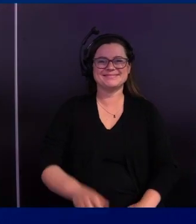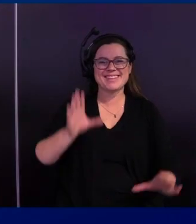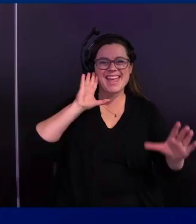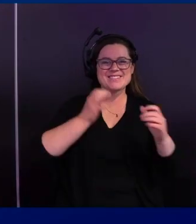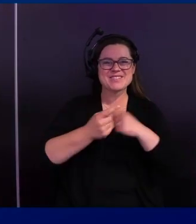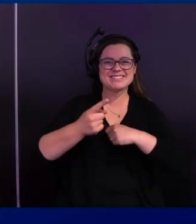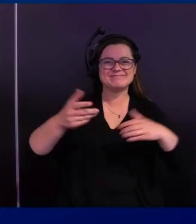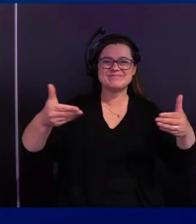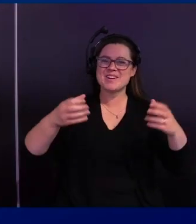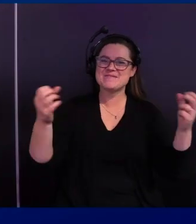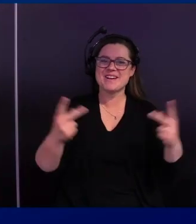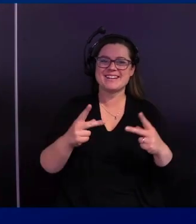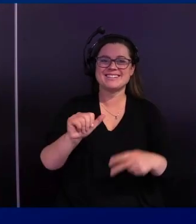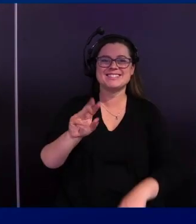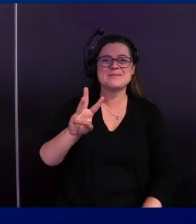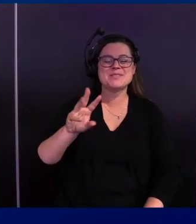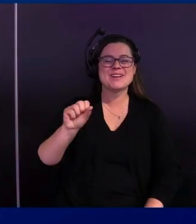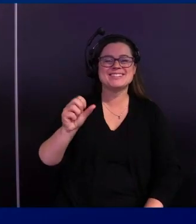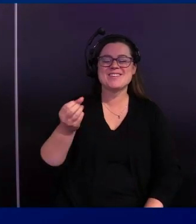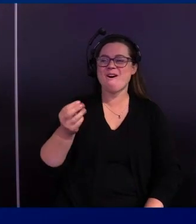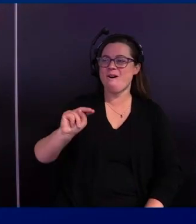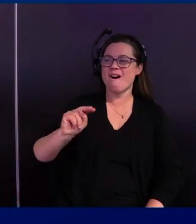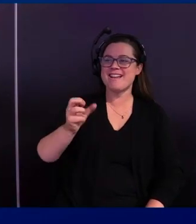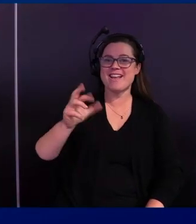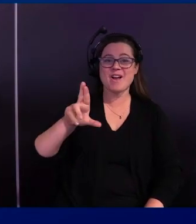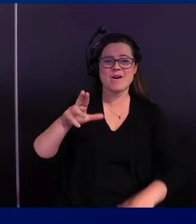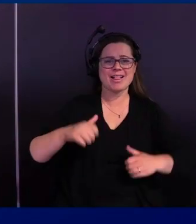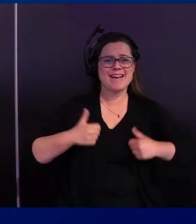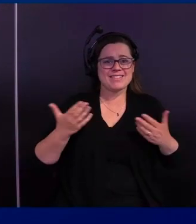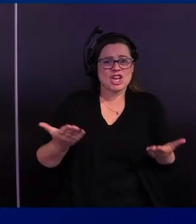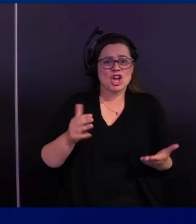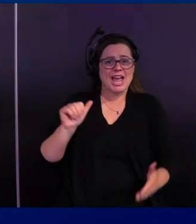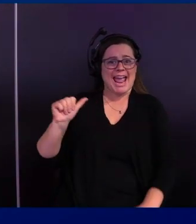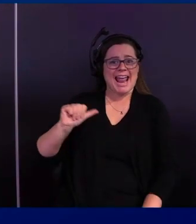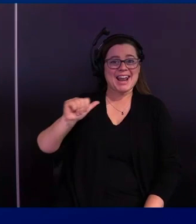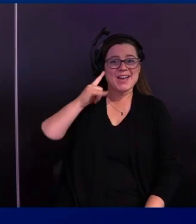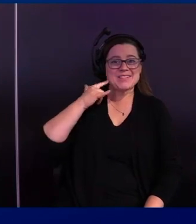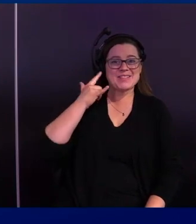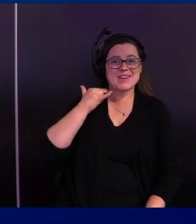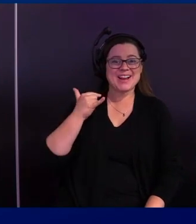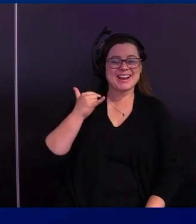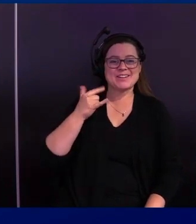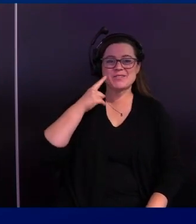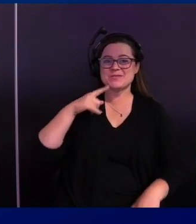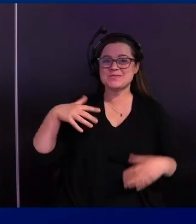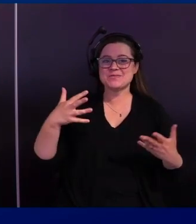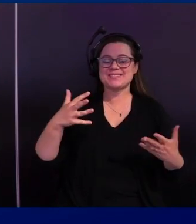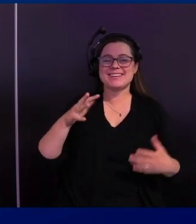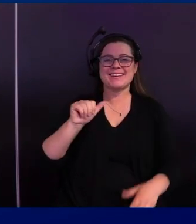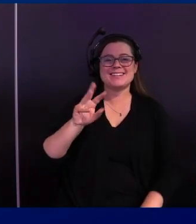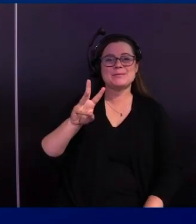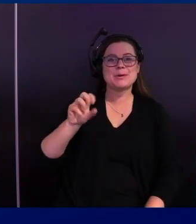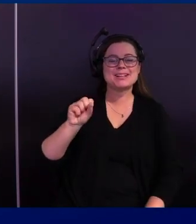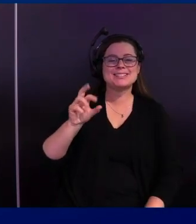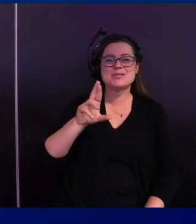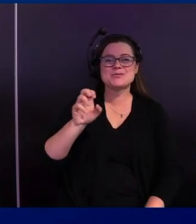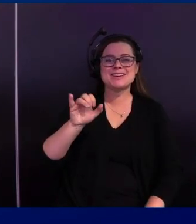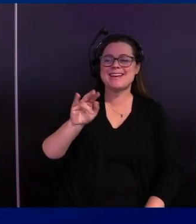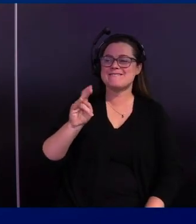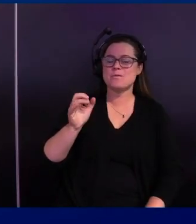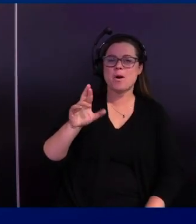Hey everyone, welcome back to AWS On Air, where we are live here in Anaheim, California for the AWS